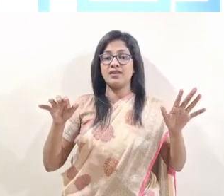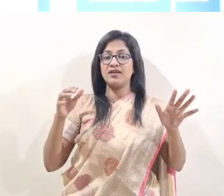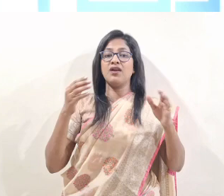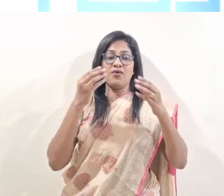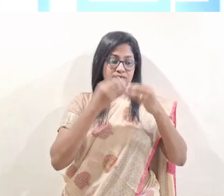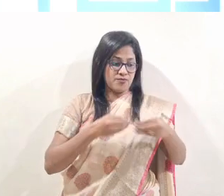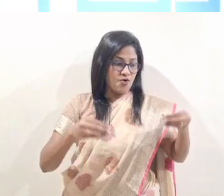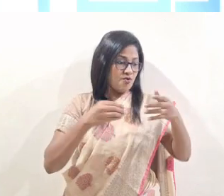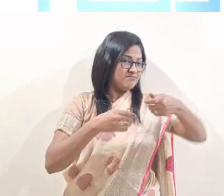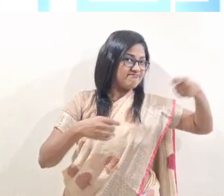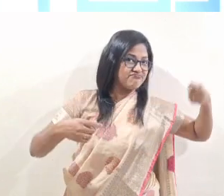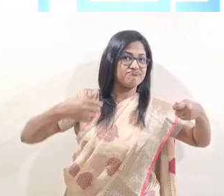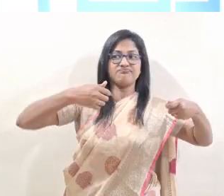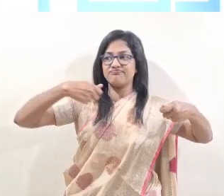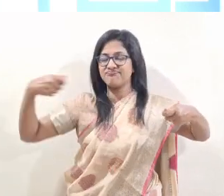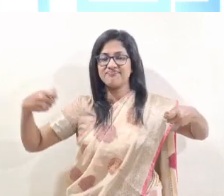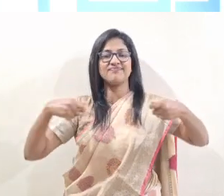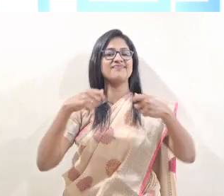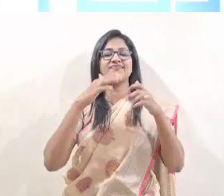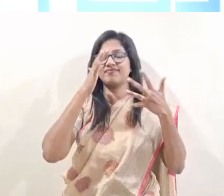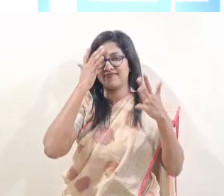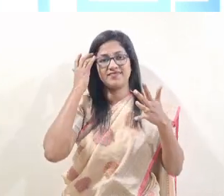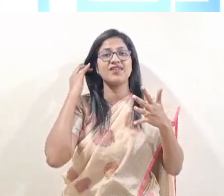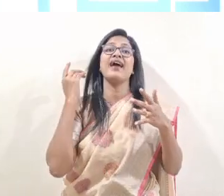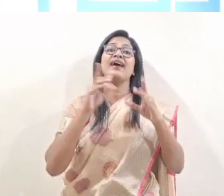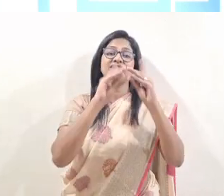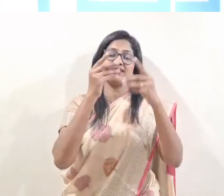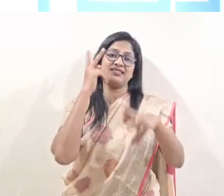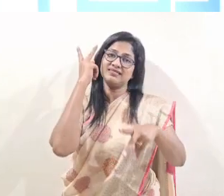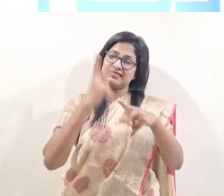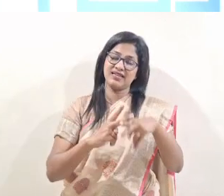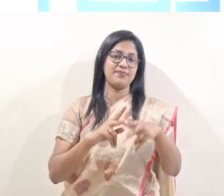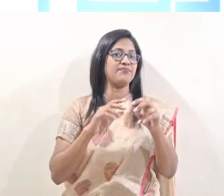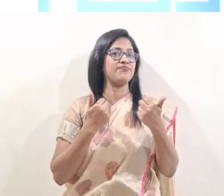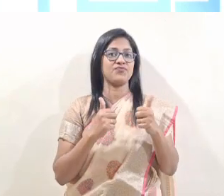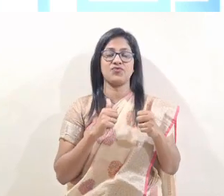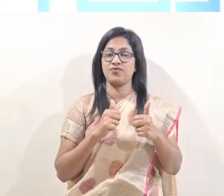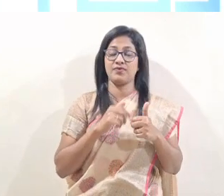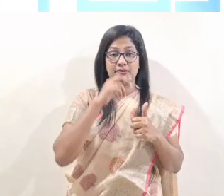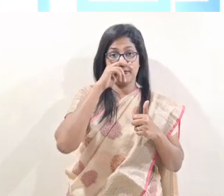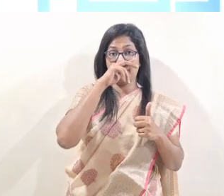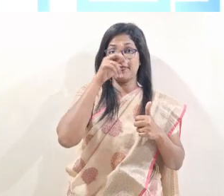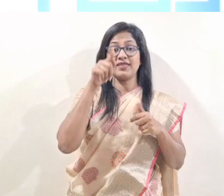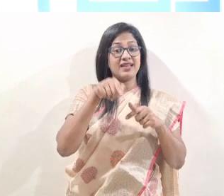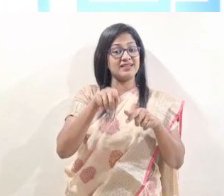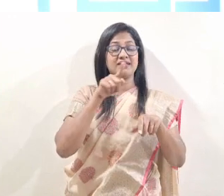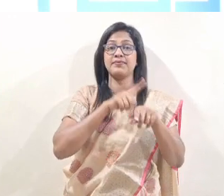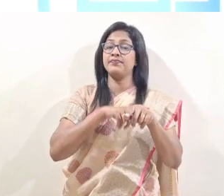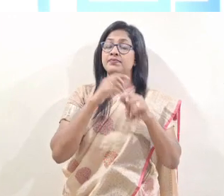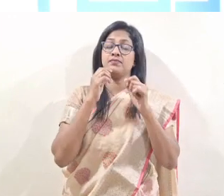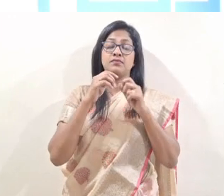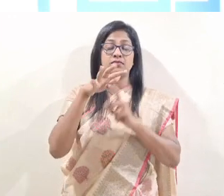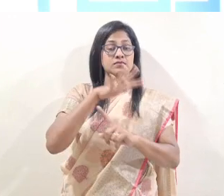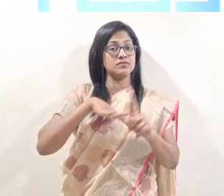stretch it and move it and still keep the same design. And it was a very difficult